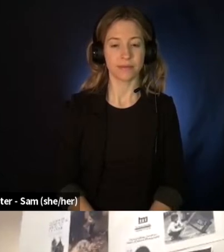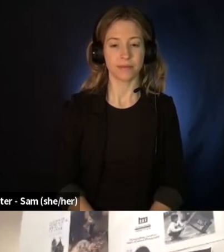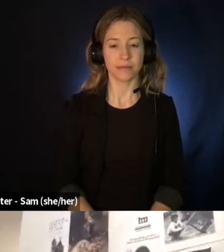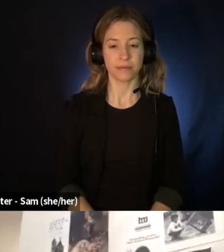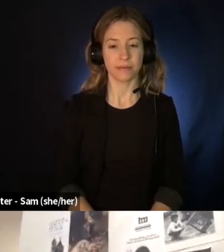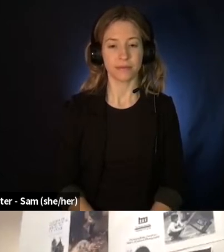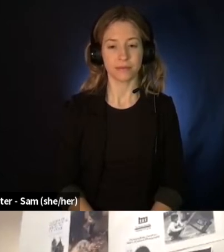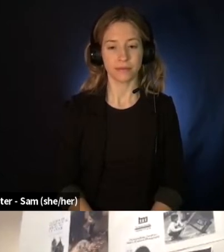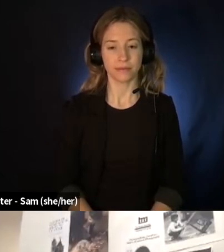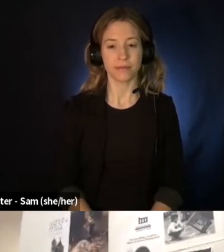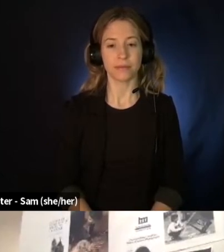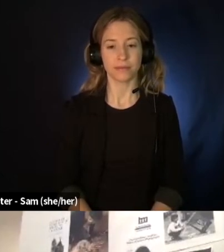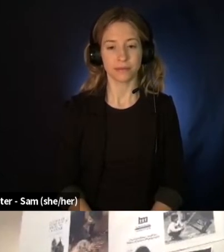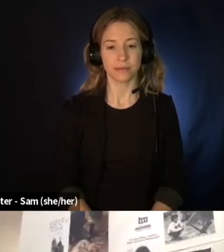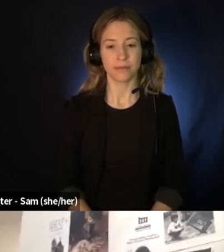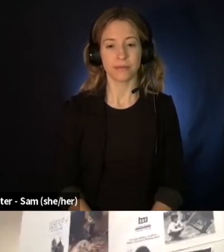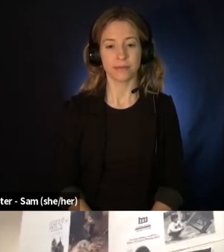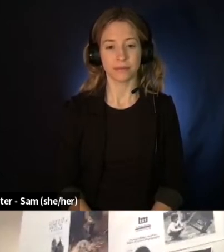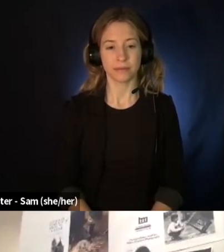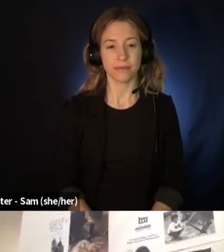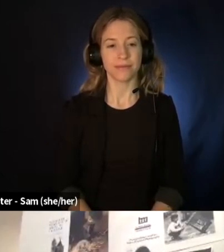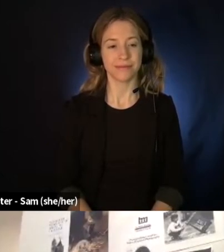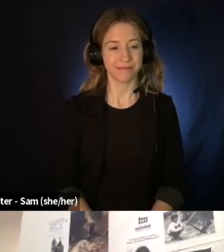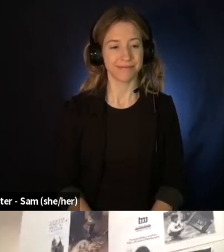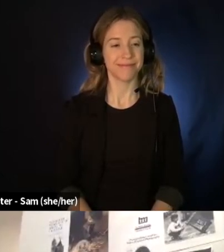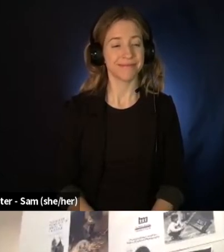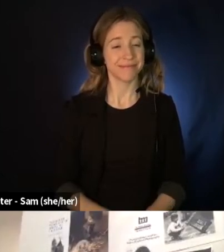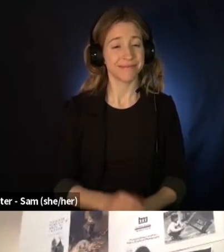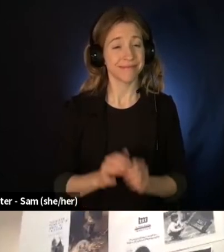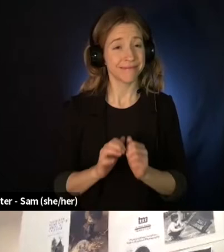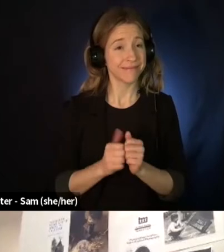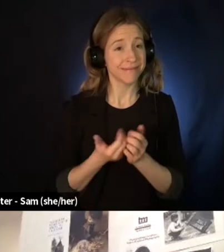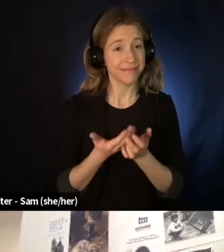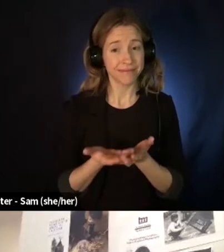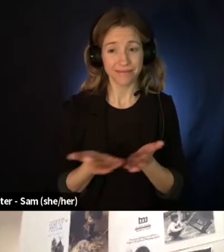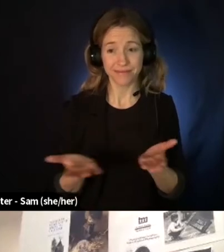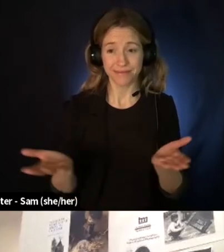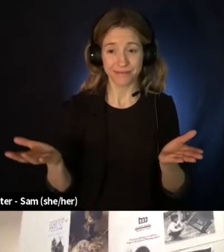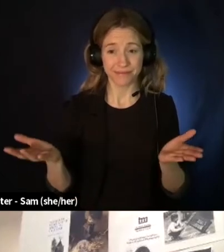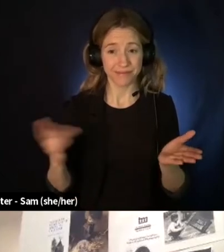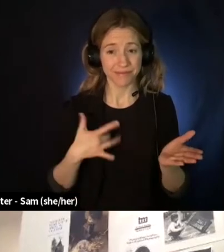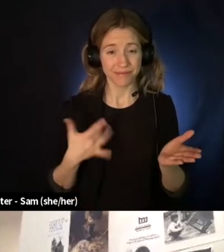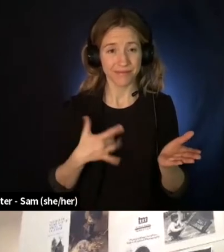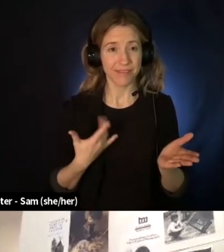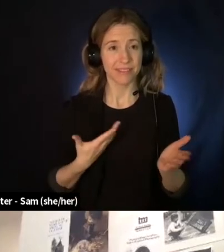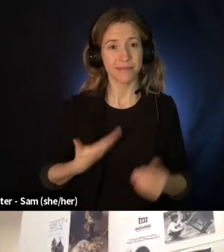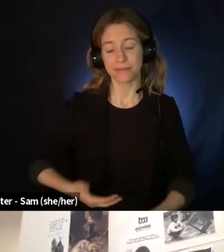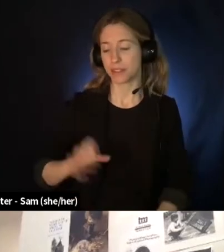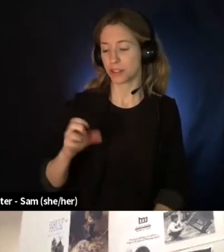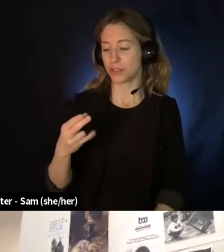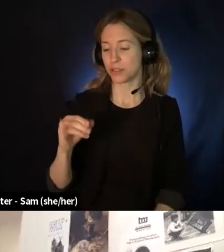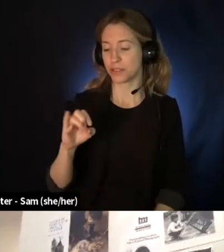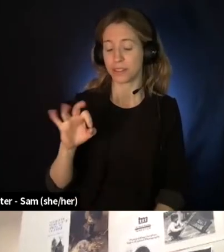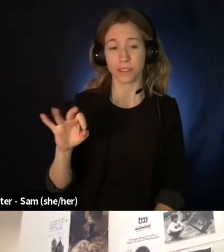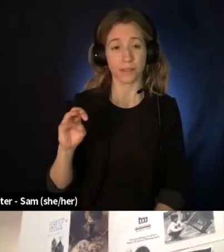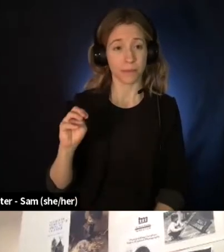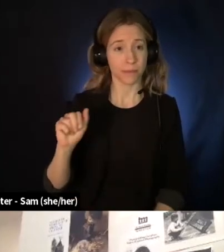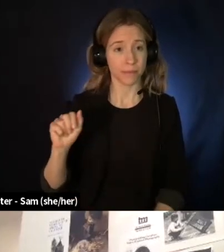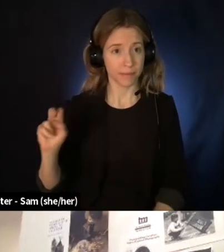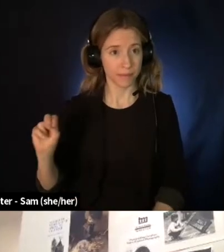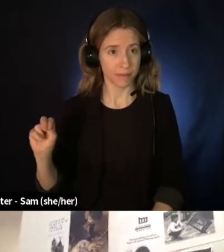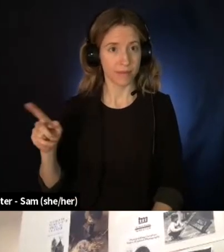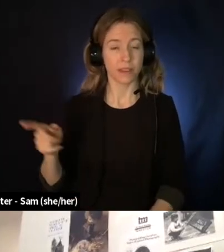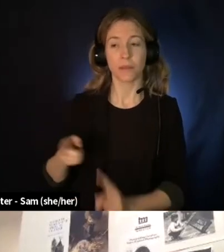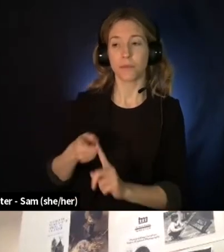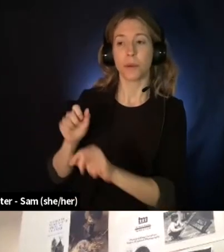Anishik. How is everyone? My name is Chief Mann. I come from the Ramapo